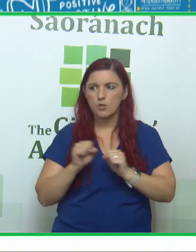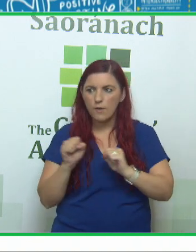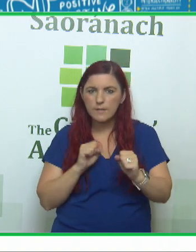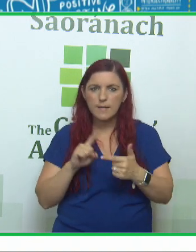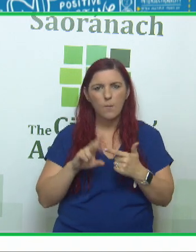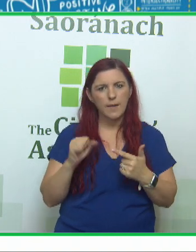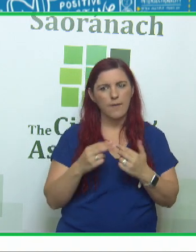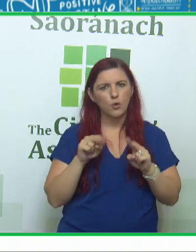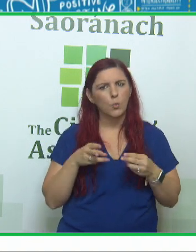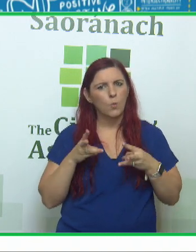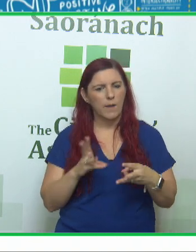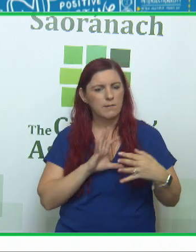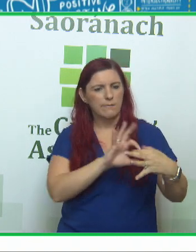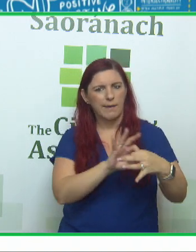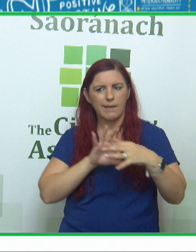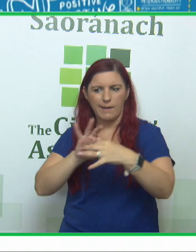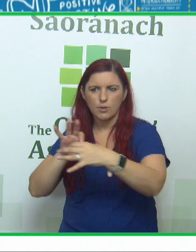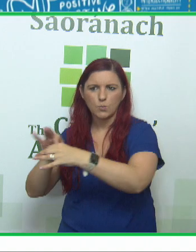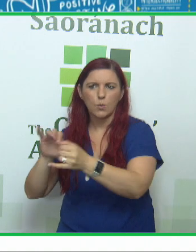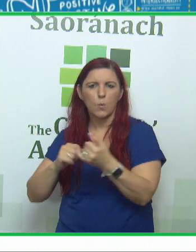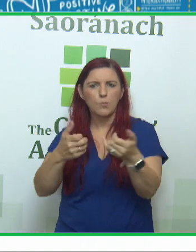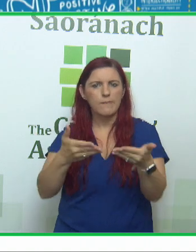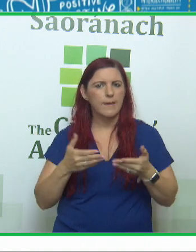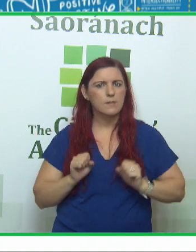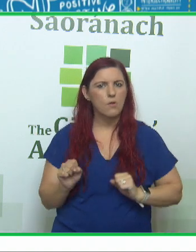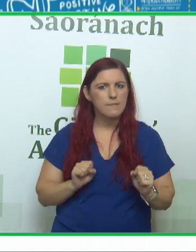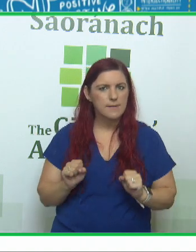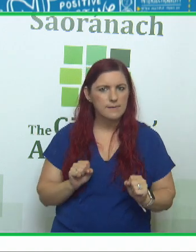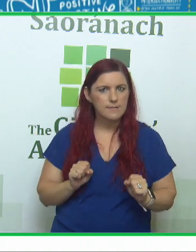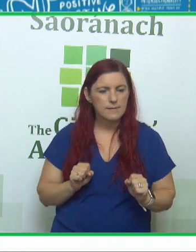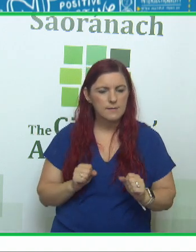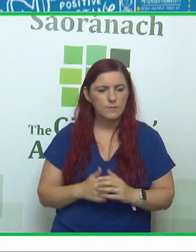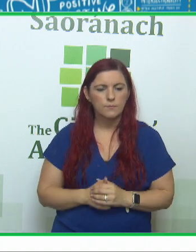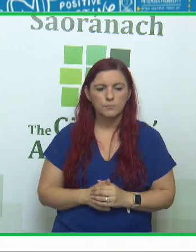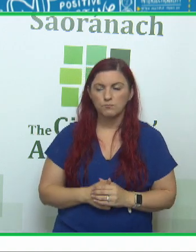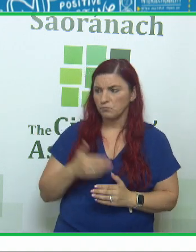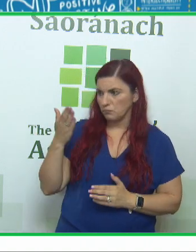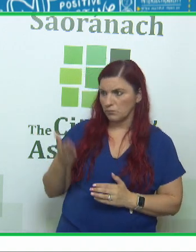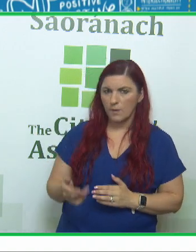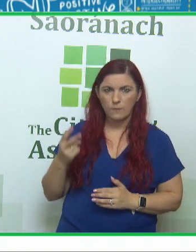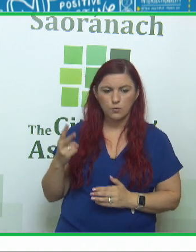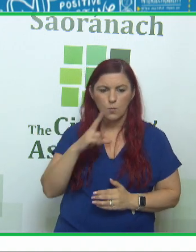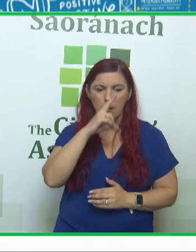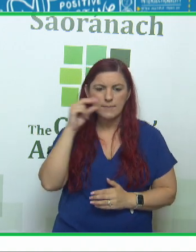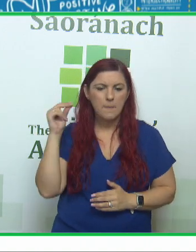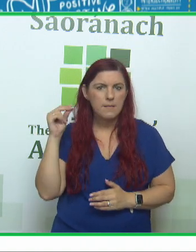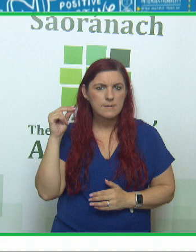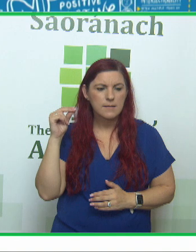new ways of engaging with service providers. So I give you there just two examples